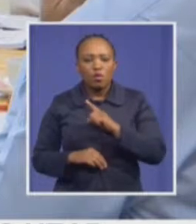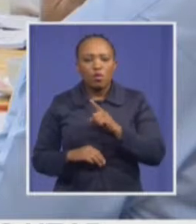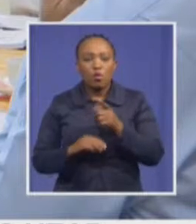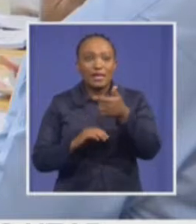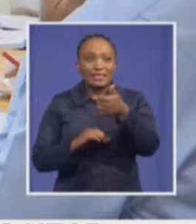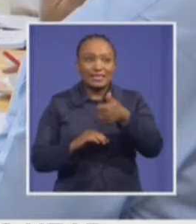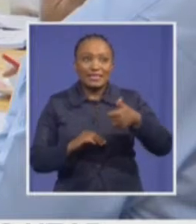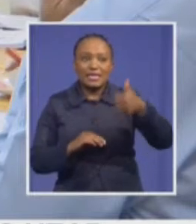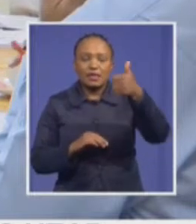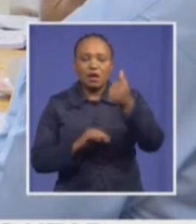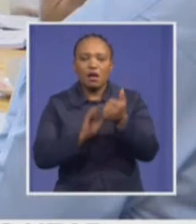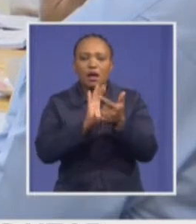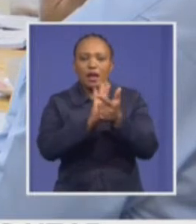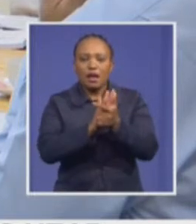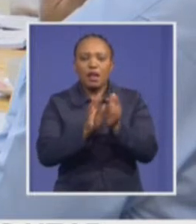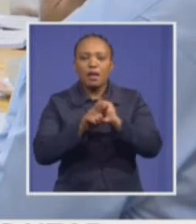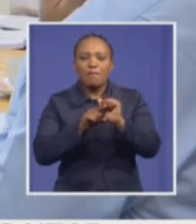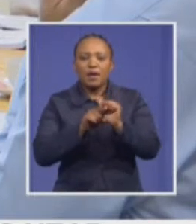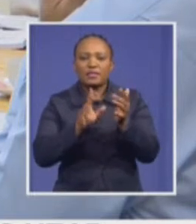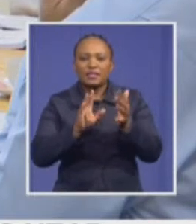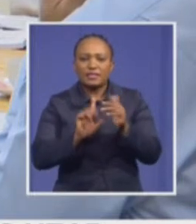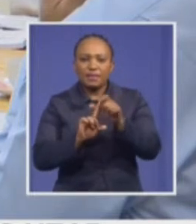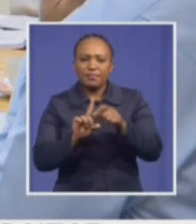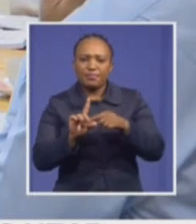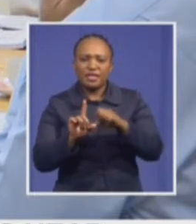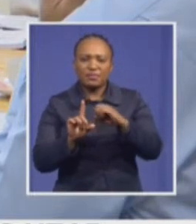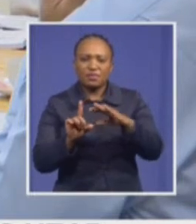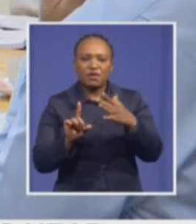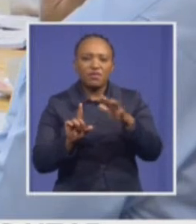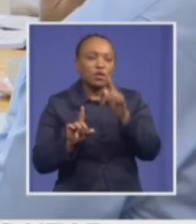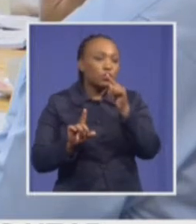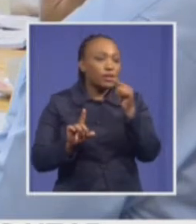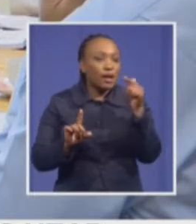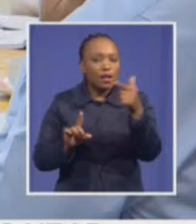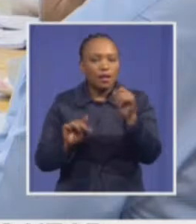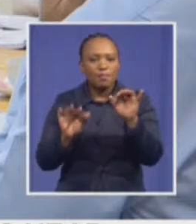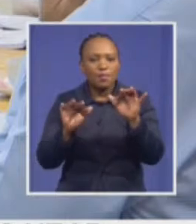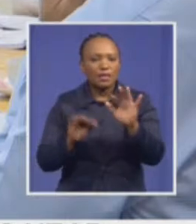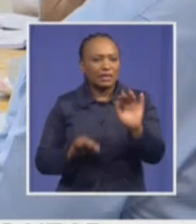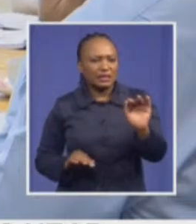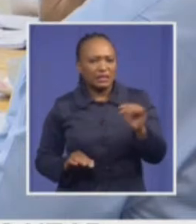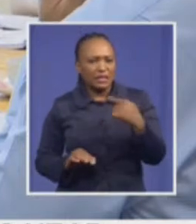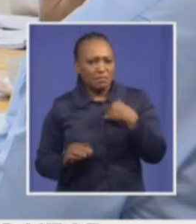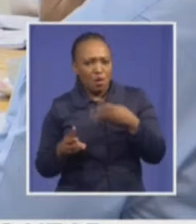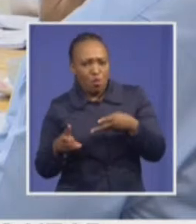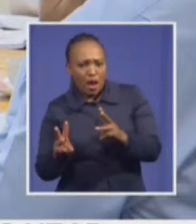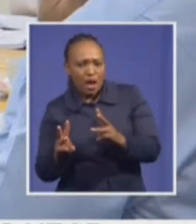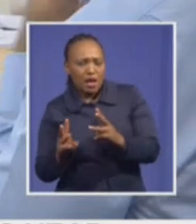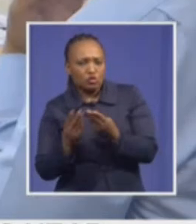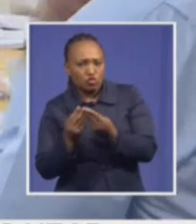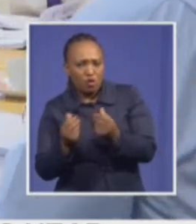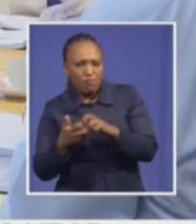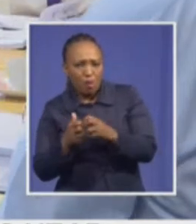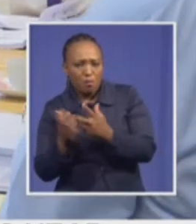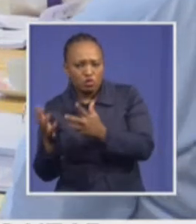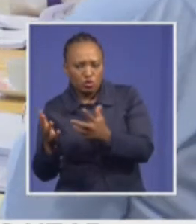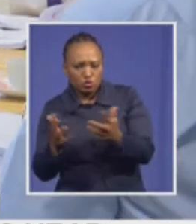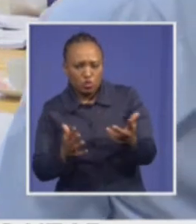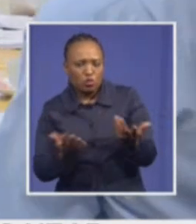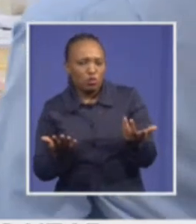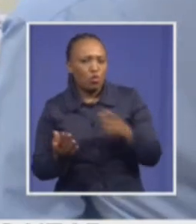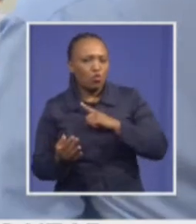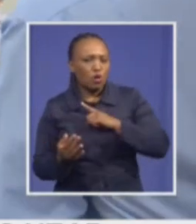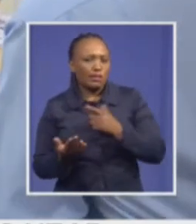is telling all the people, look guys, I think this is the way to resolve the matter in the interest of cost and the interest